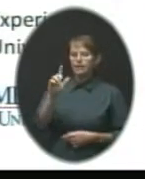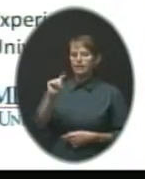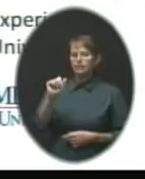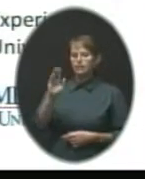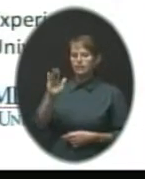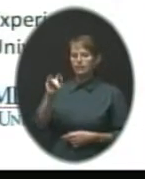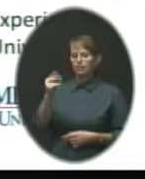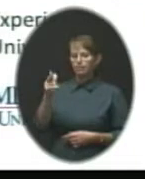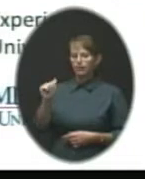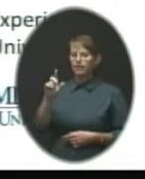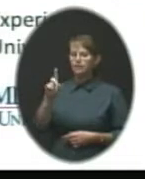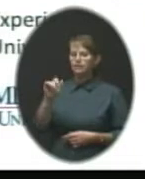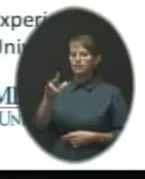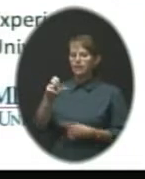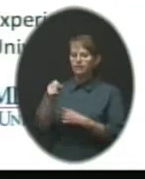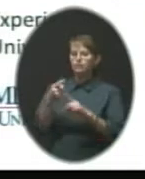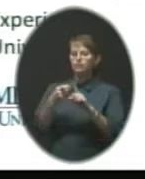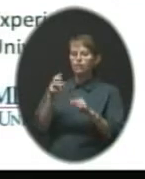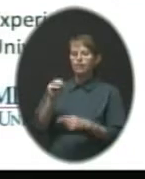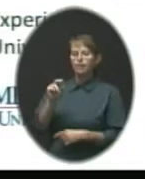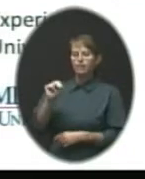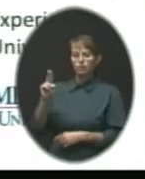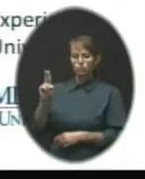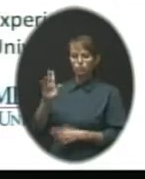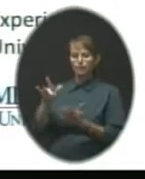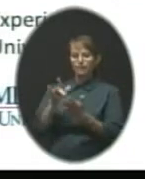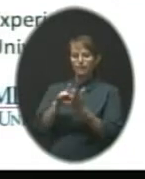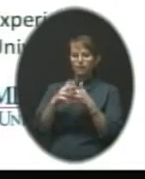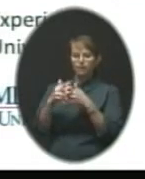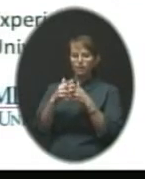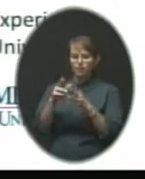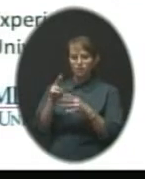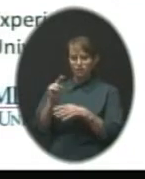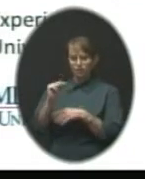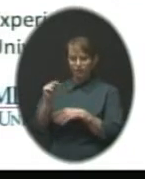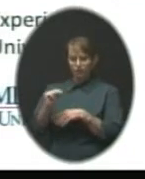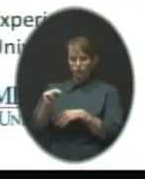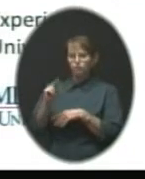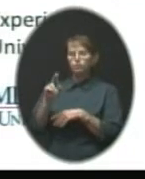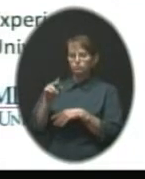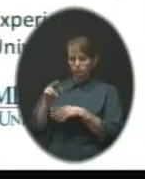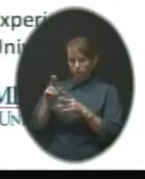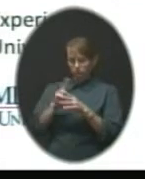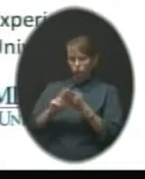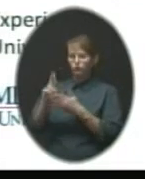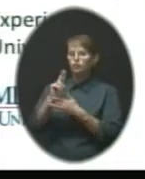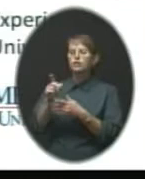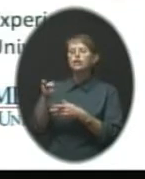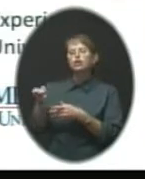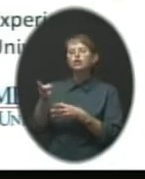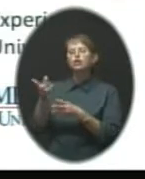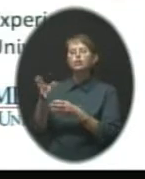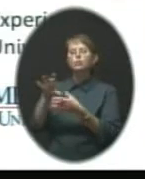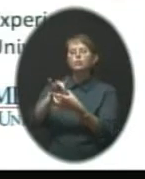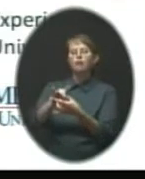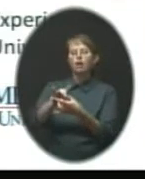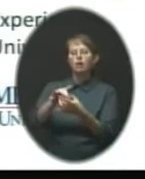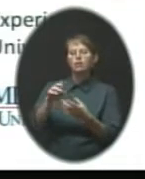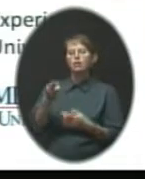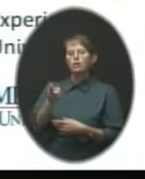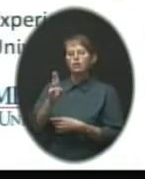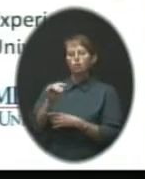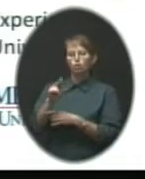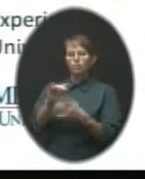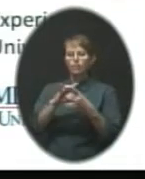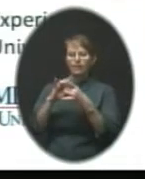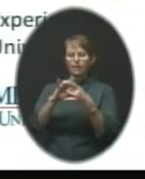MNU. Had been recommended because she was also on the Human Relations Commission for the city, as well as she's certainly an important